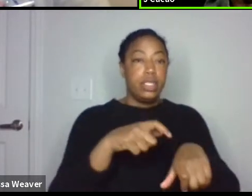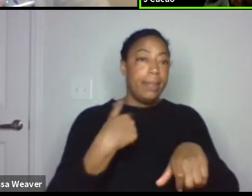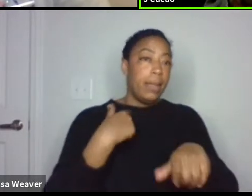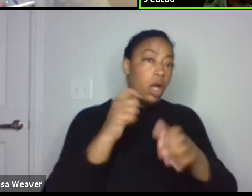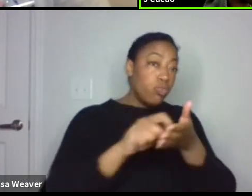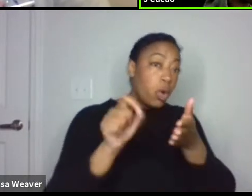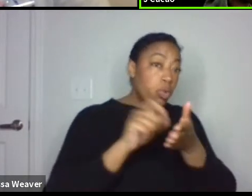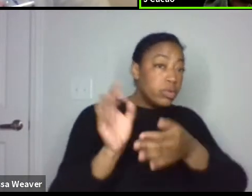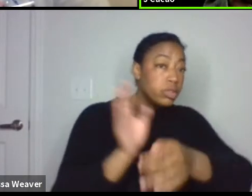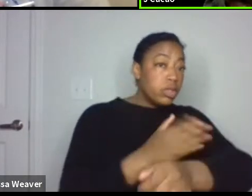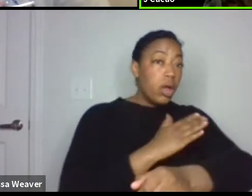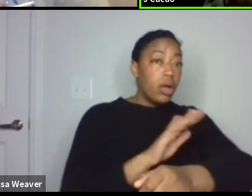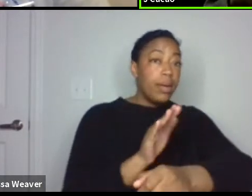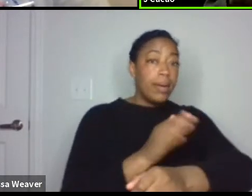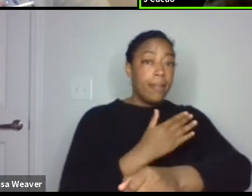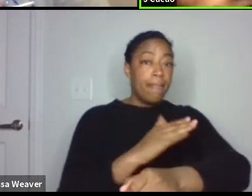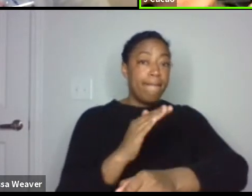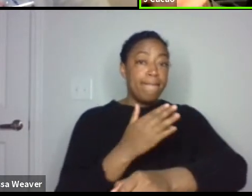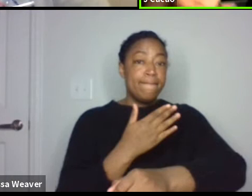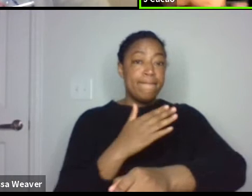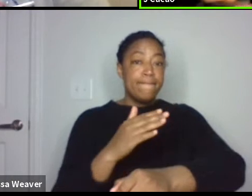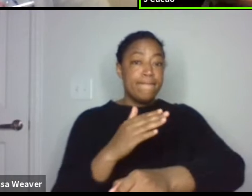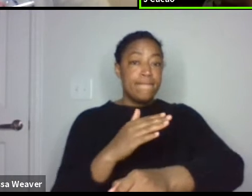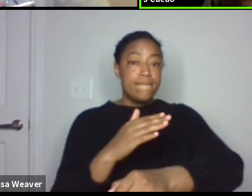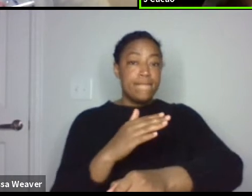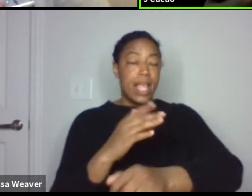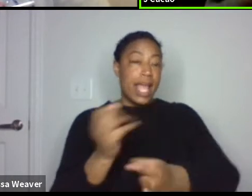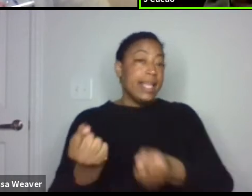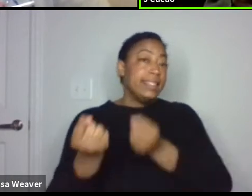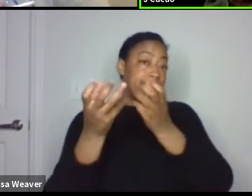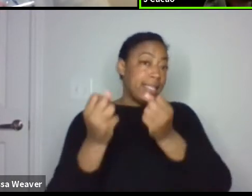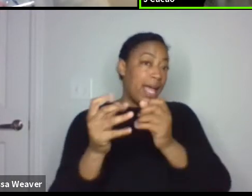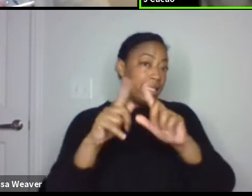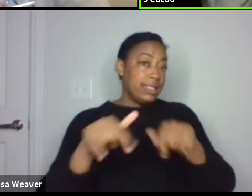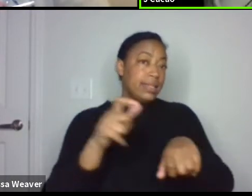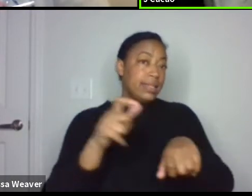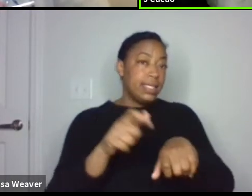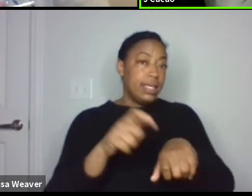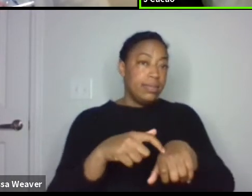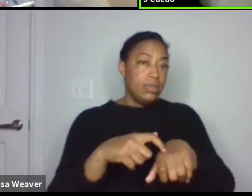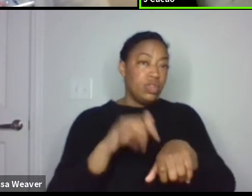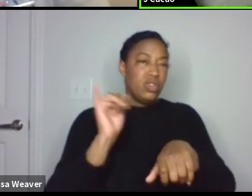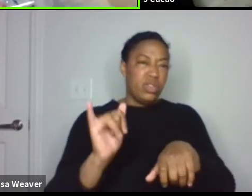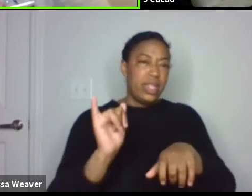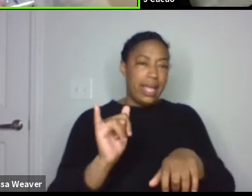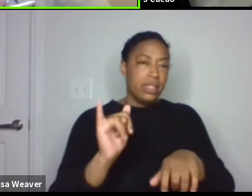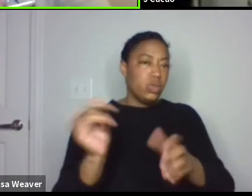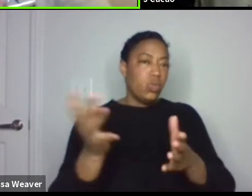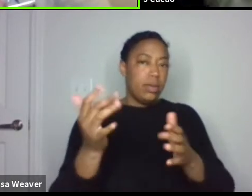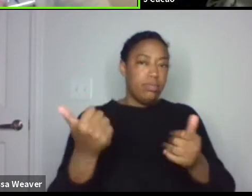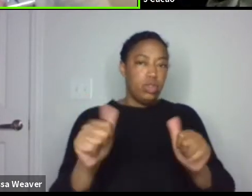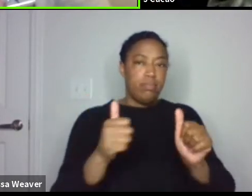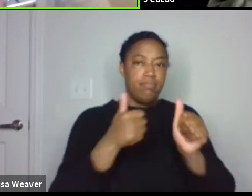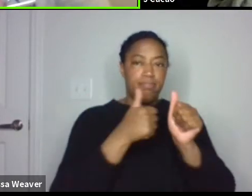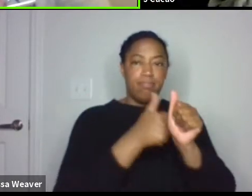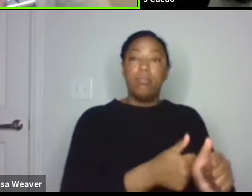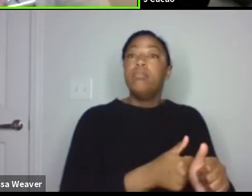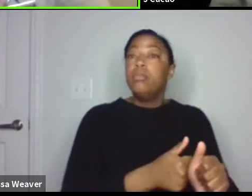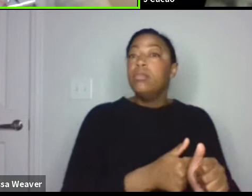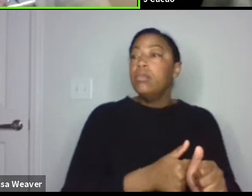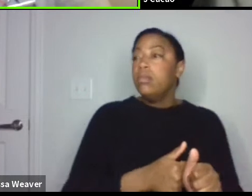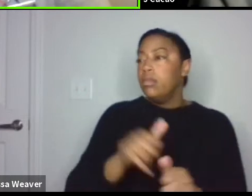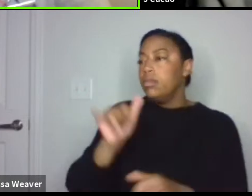a song, all me, and then signed to it. You know what I mean? So that's kind of the lane I'm trying to put myself in. And the next song, is